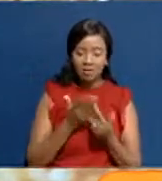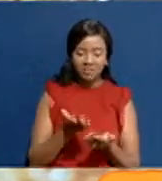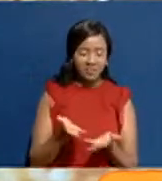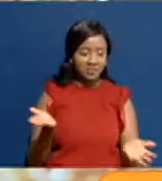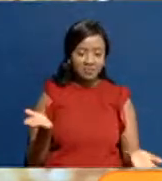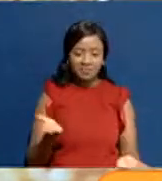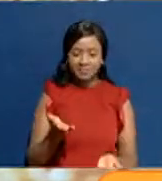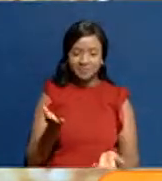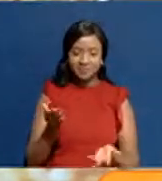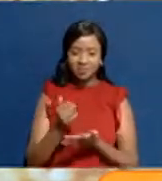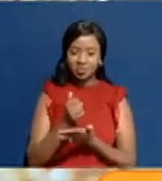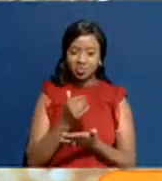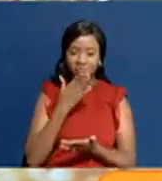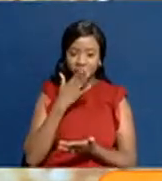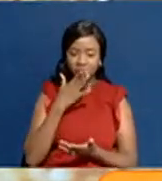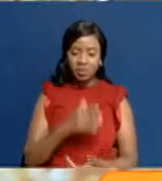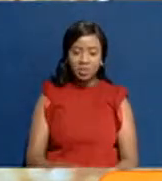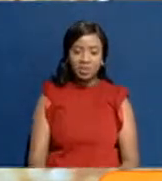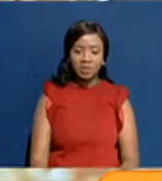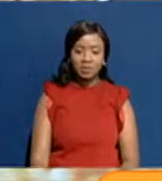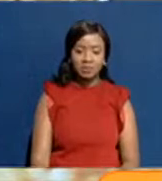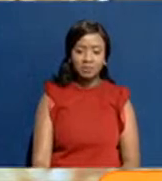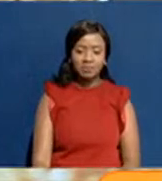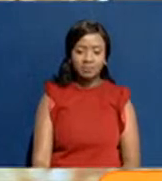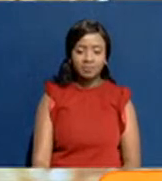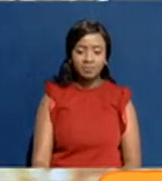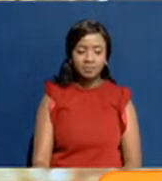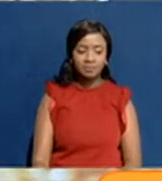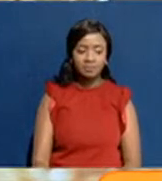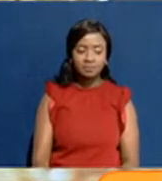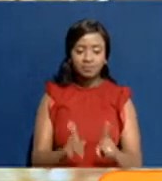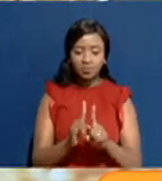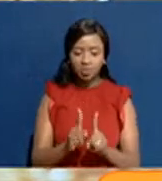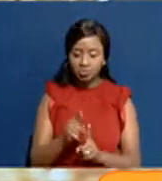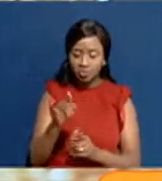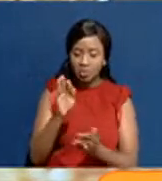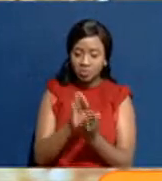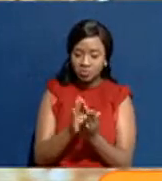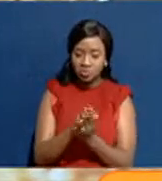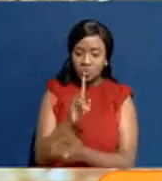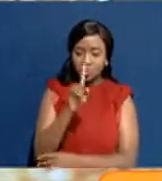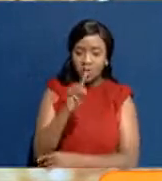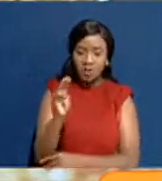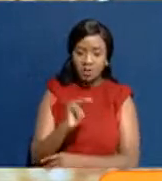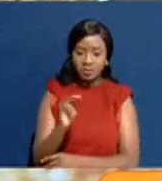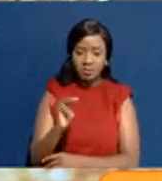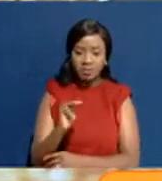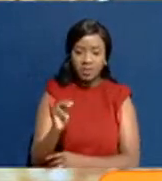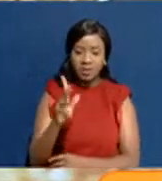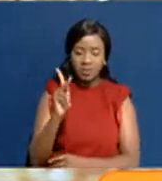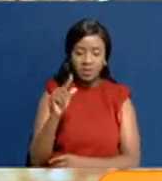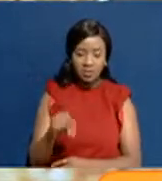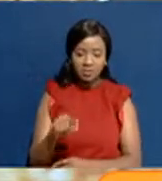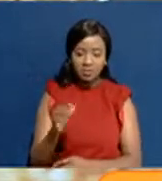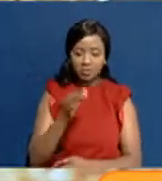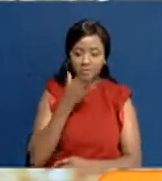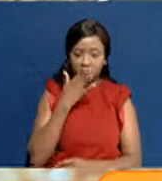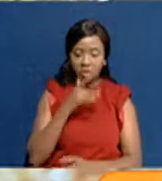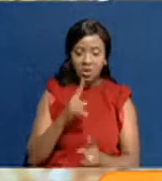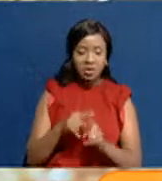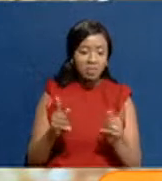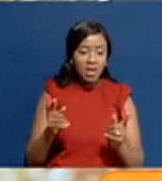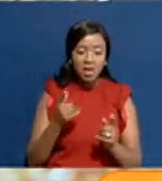I mean, they were locked there for 5 years, the 1 million kilos of sugar, and then they're not there. Like, what is it? And yet nobody